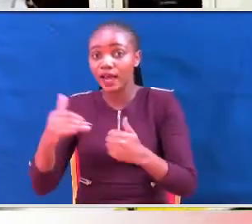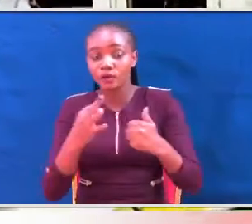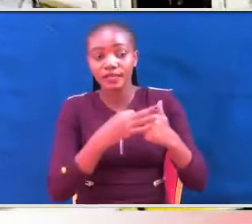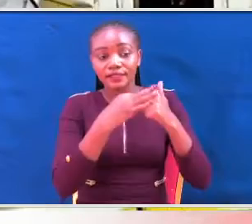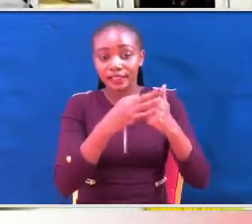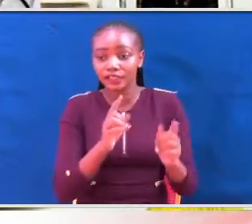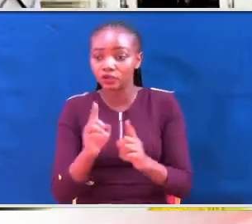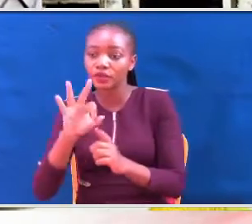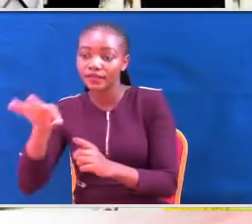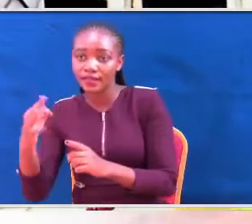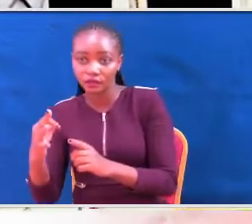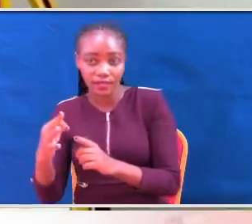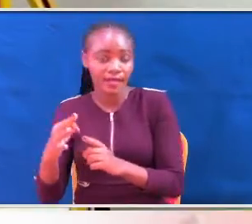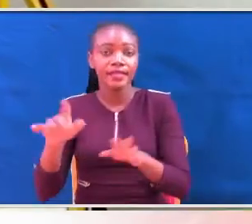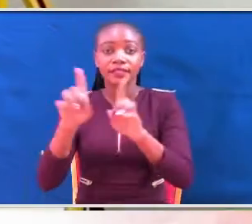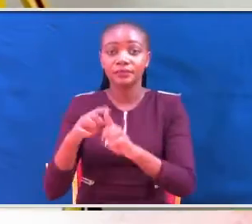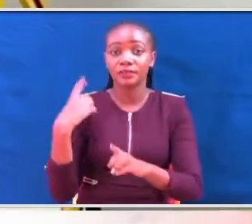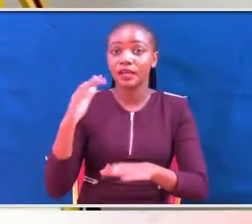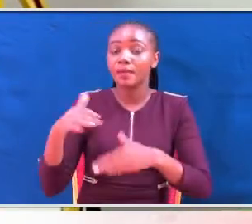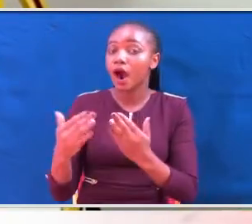by December, with the number rising to